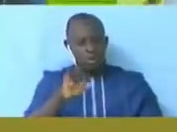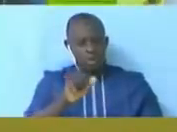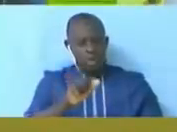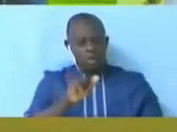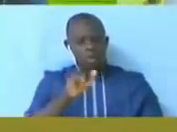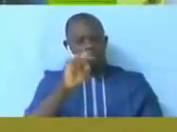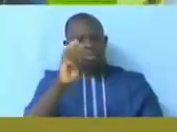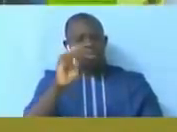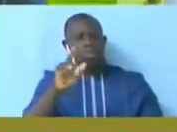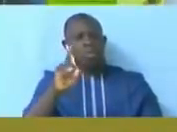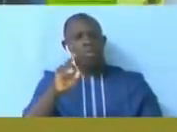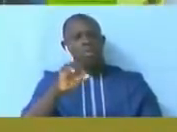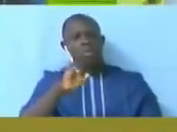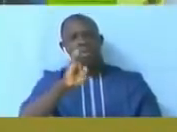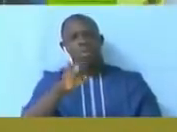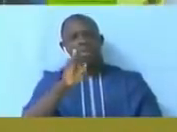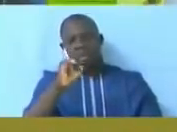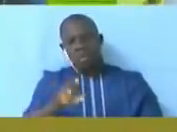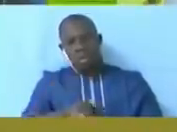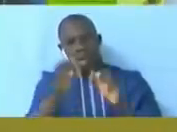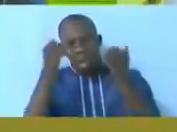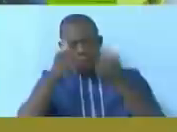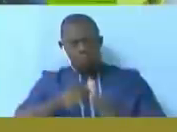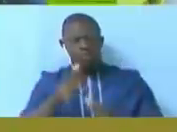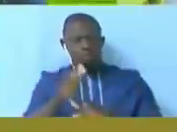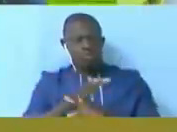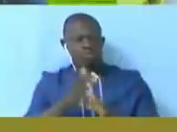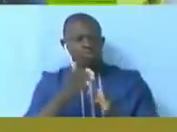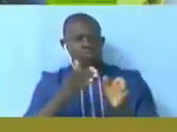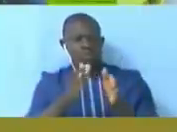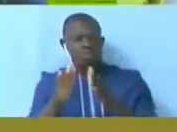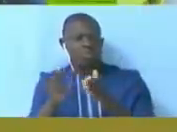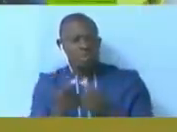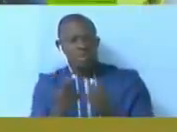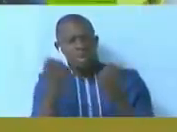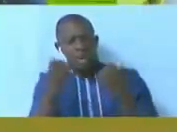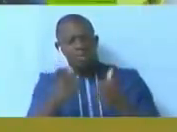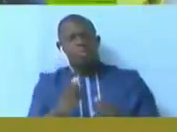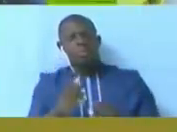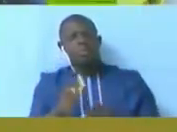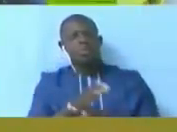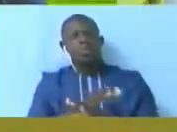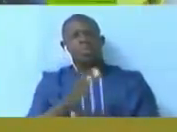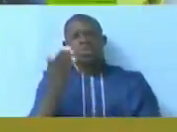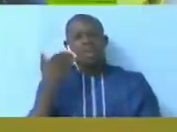The case involving the former Secretary General Usman.